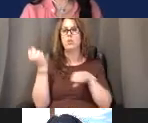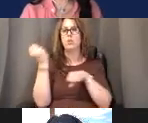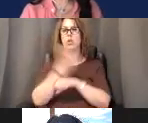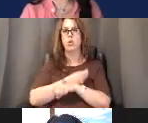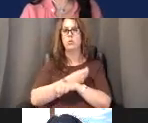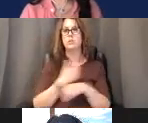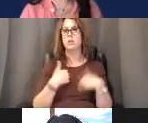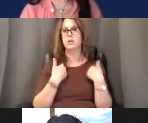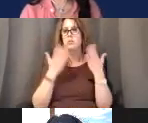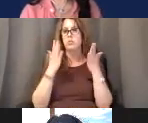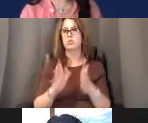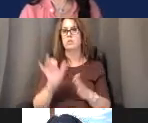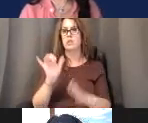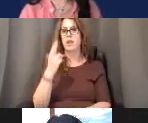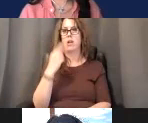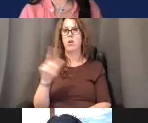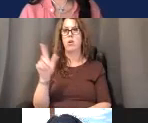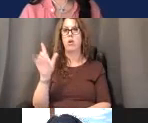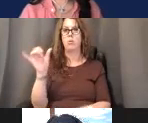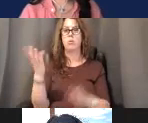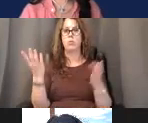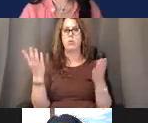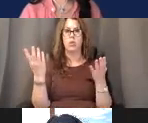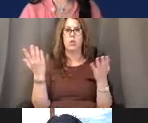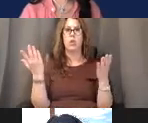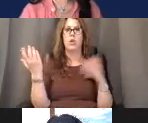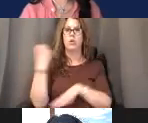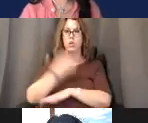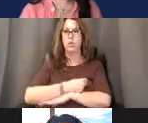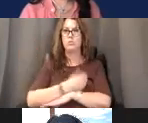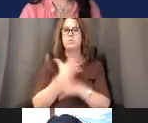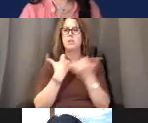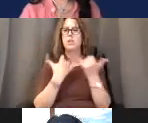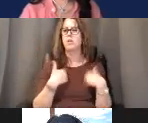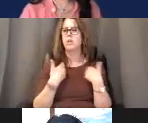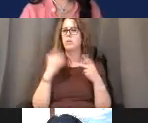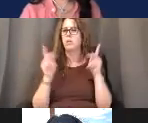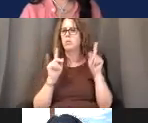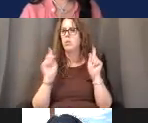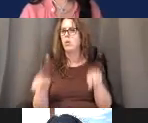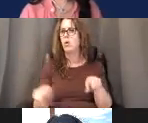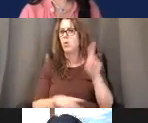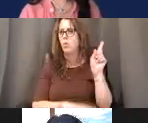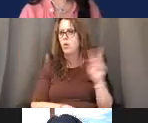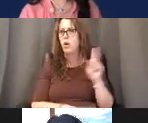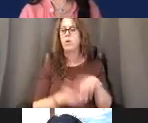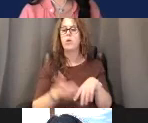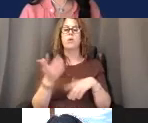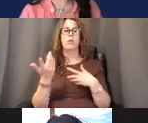up with, okay, you're gonna close that facility, where the young people go, what is the community space where they can be safe, be held